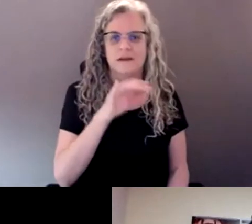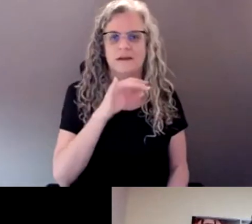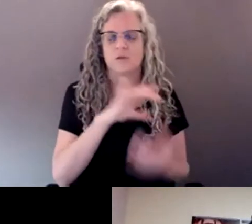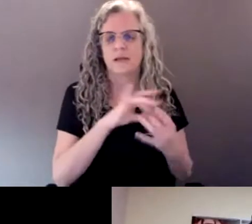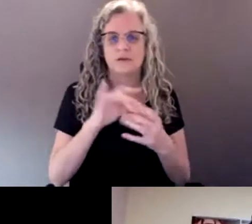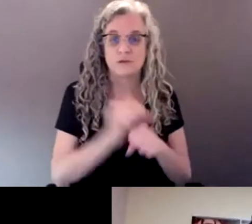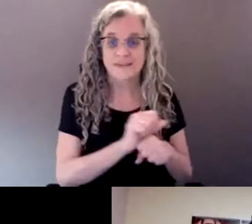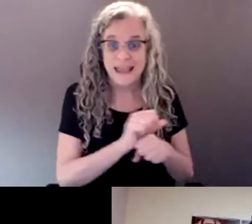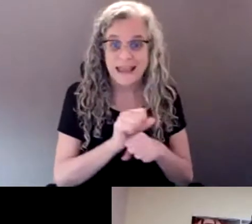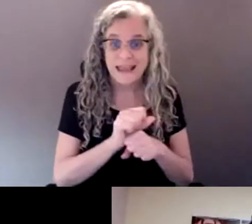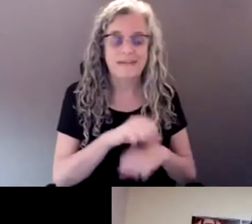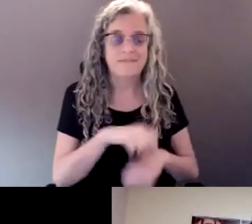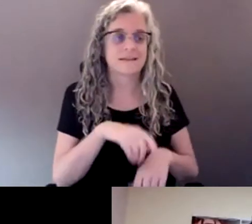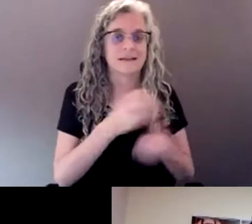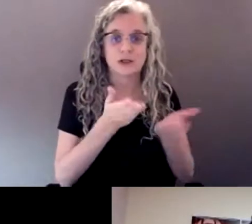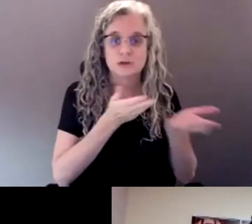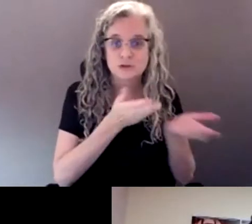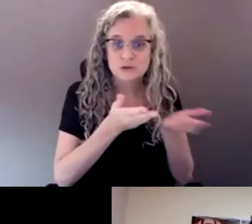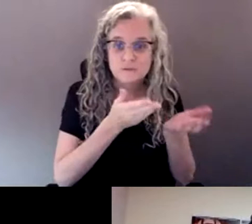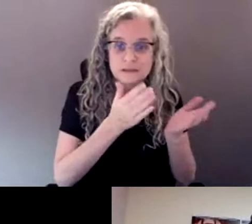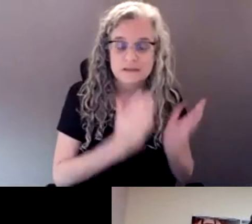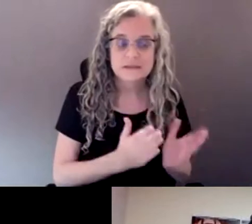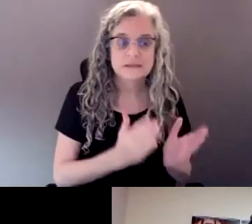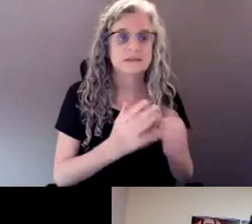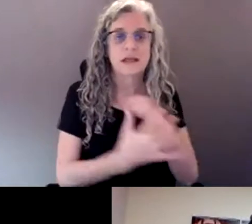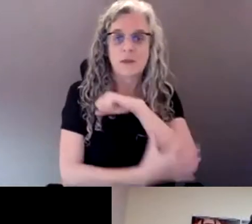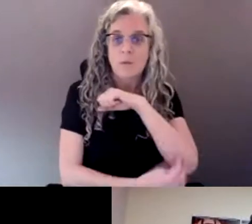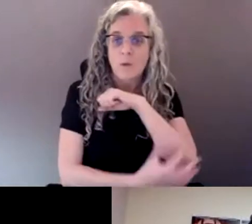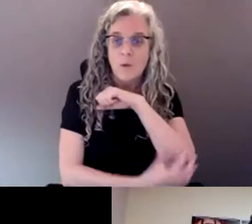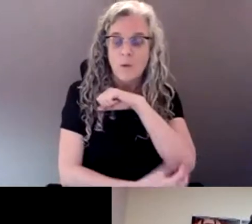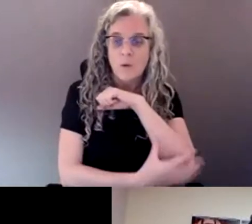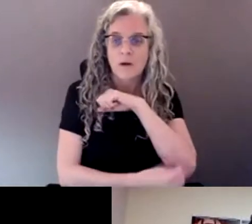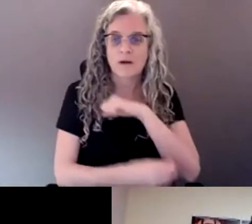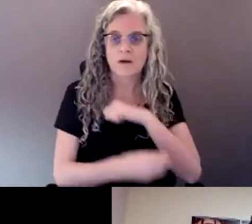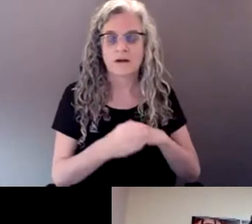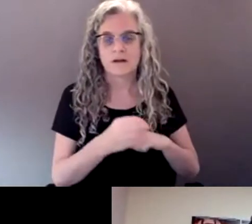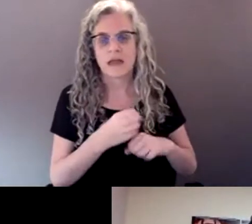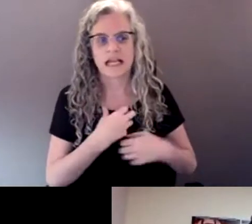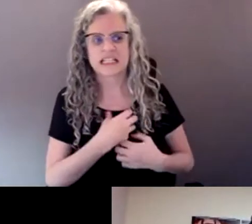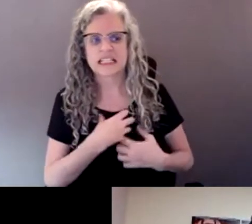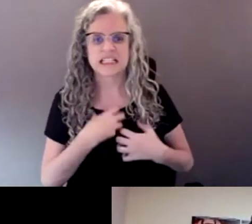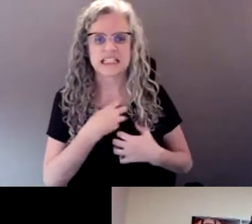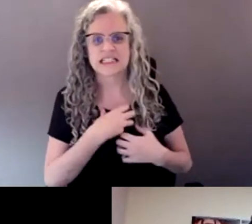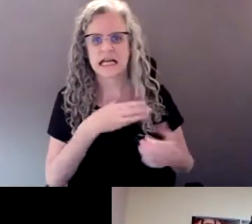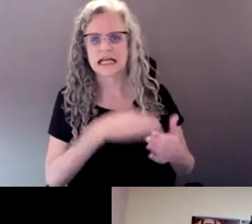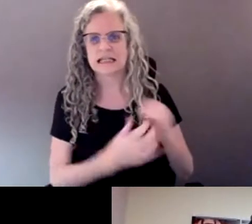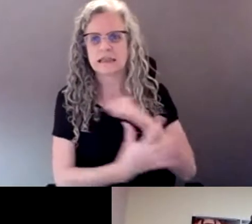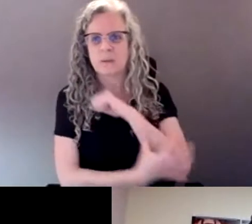servants, of the poor. Marcel Mauss on the gift, the resentment of the poor and how it poisons the